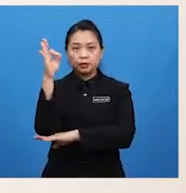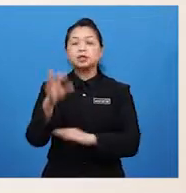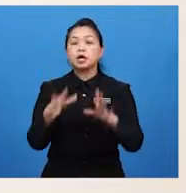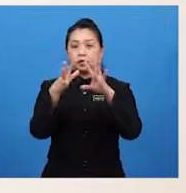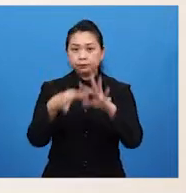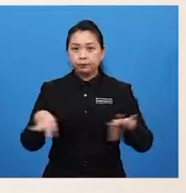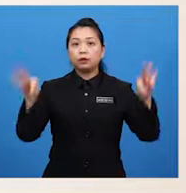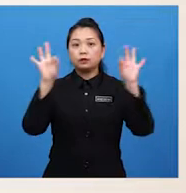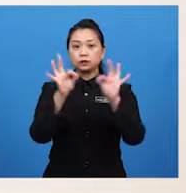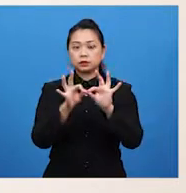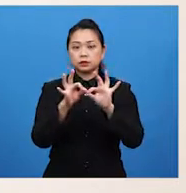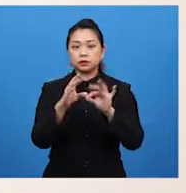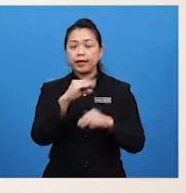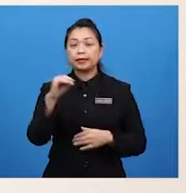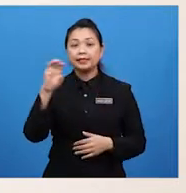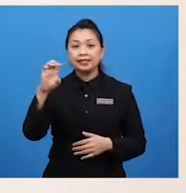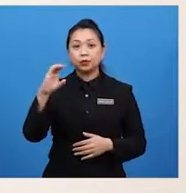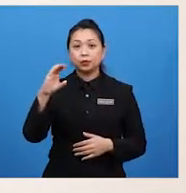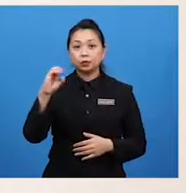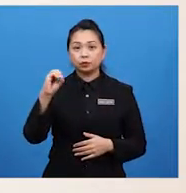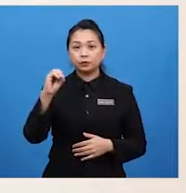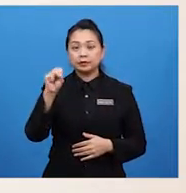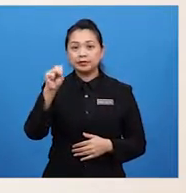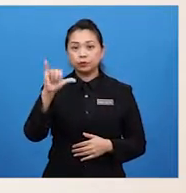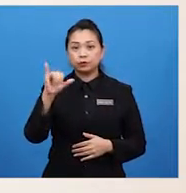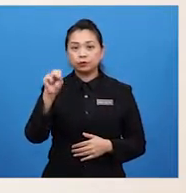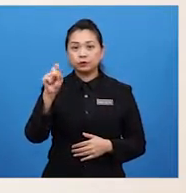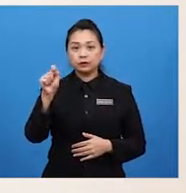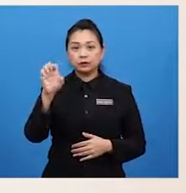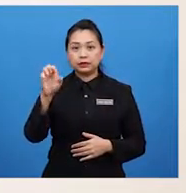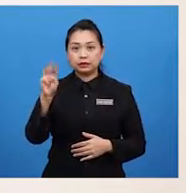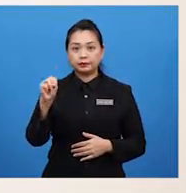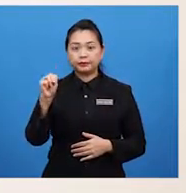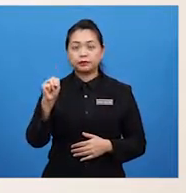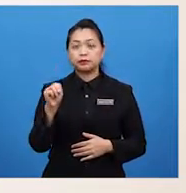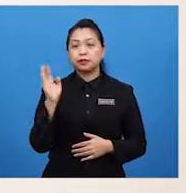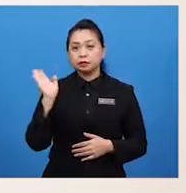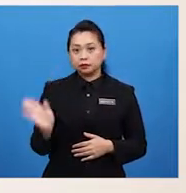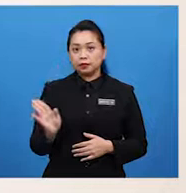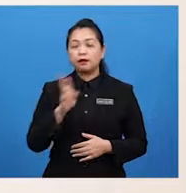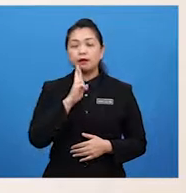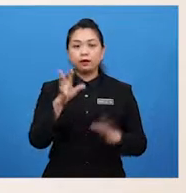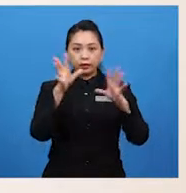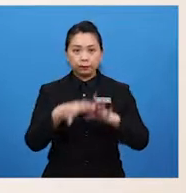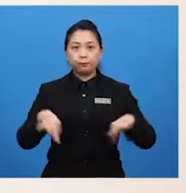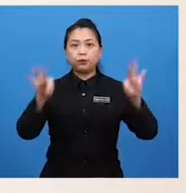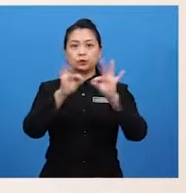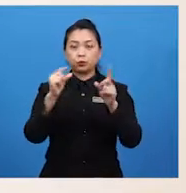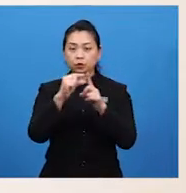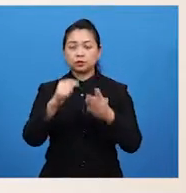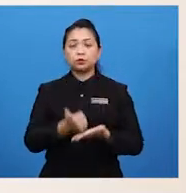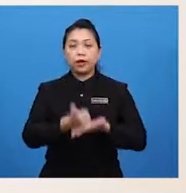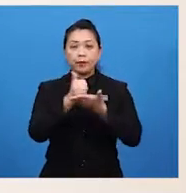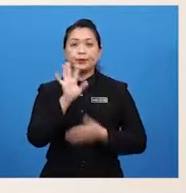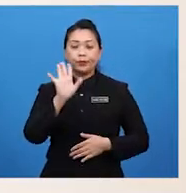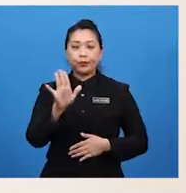important, and ecosystem. They are the important words that will help your essay